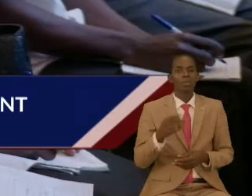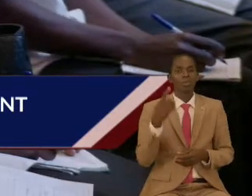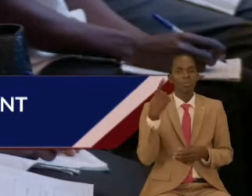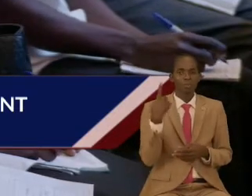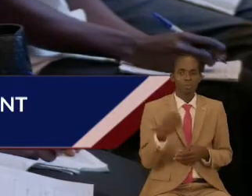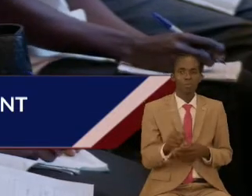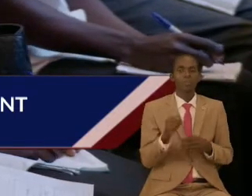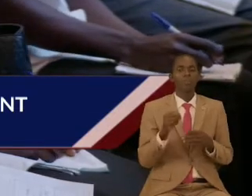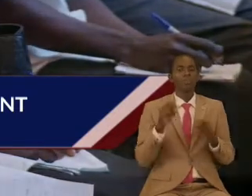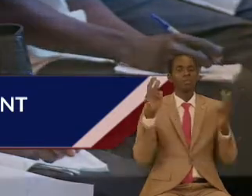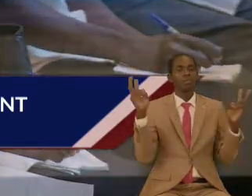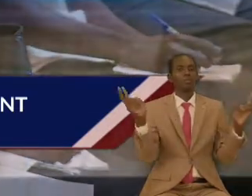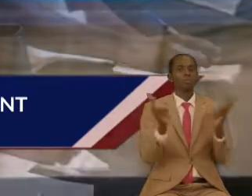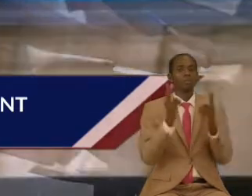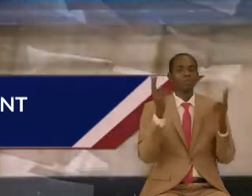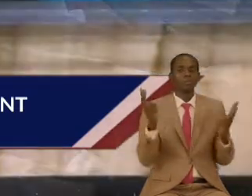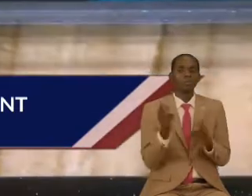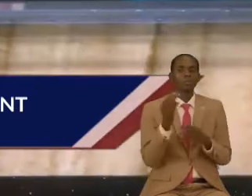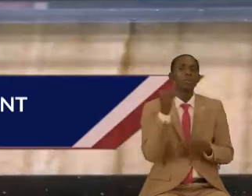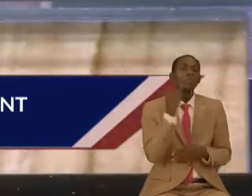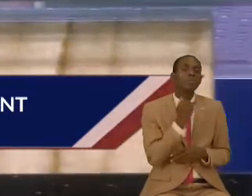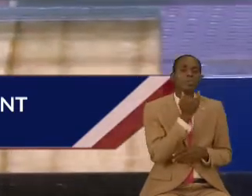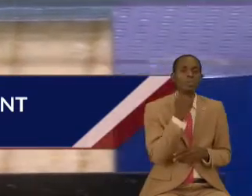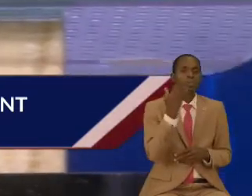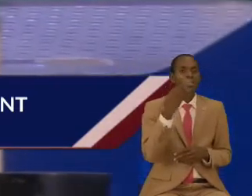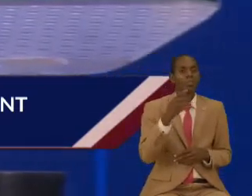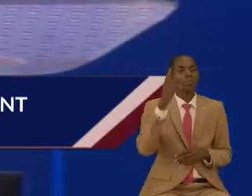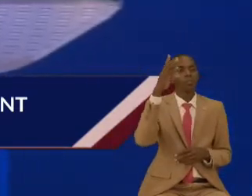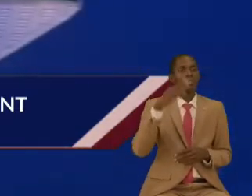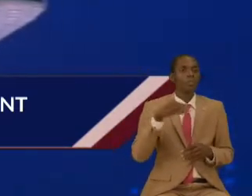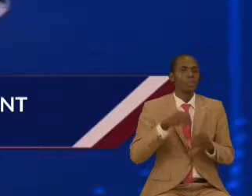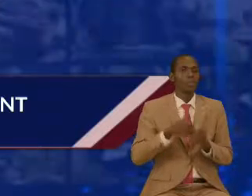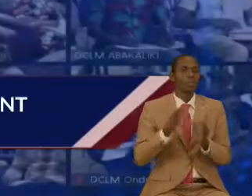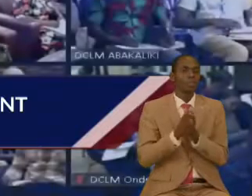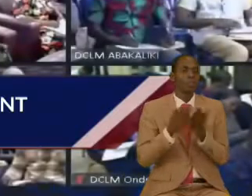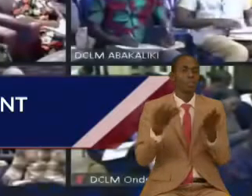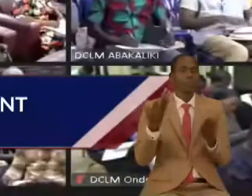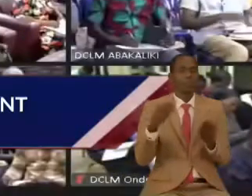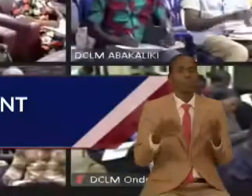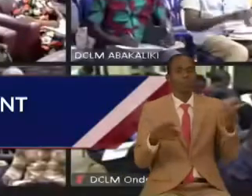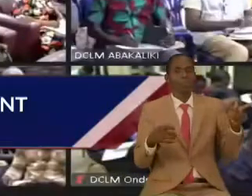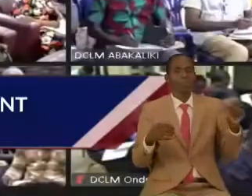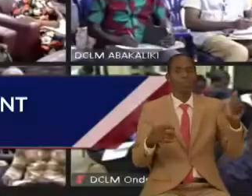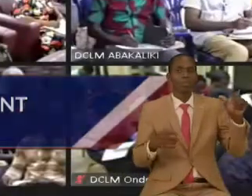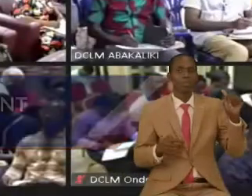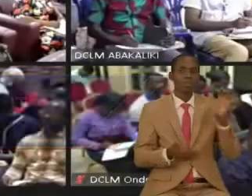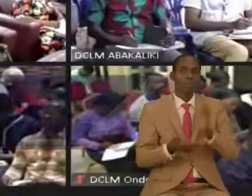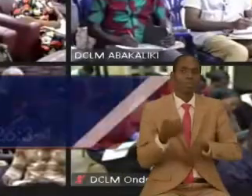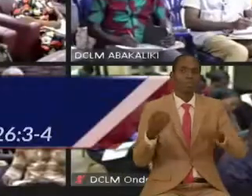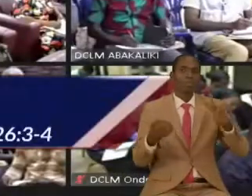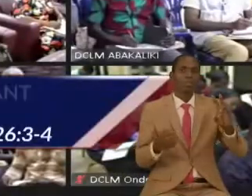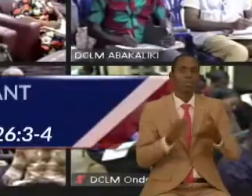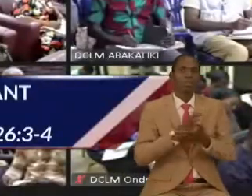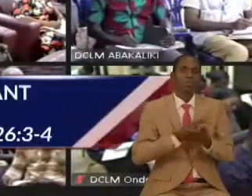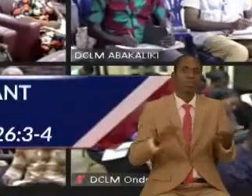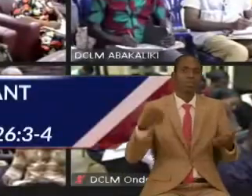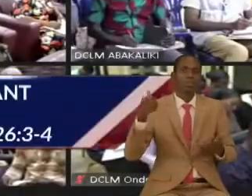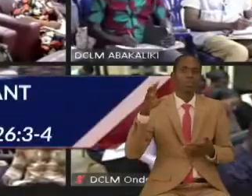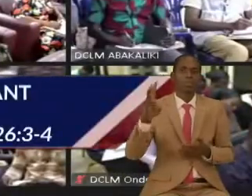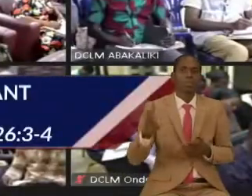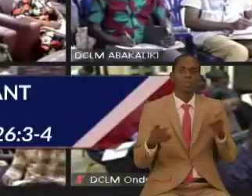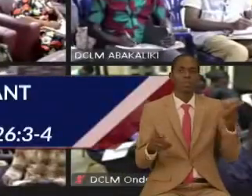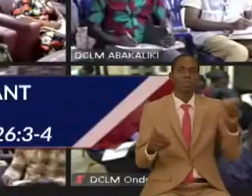triumphant Israel of God. We're looking at Galatians chapter 6, and we're reading from verse